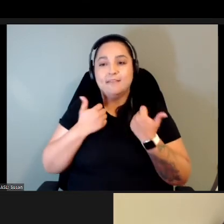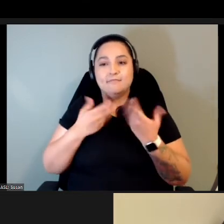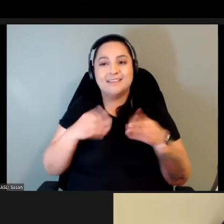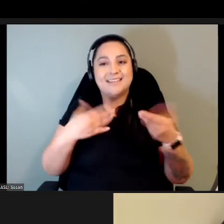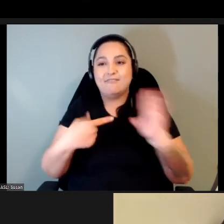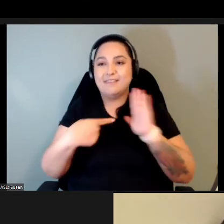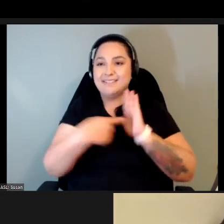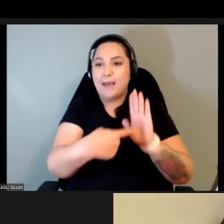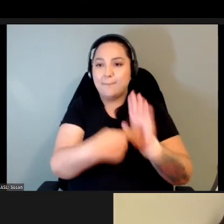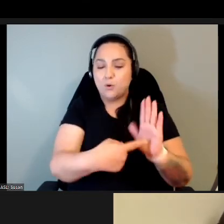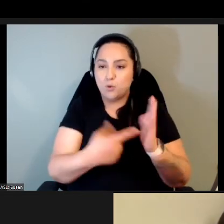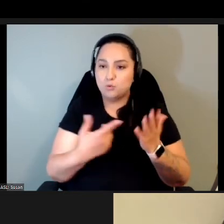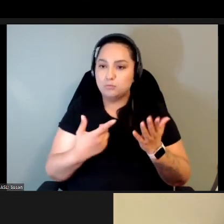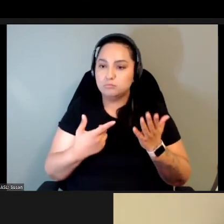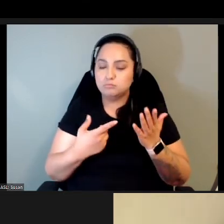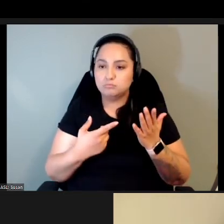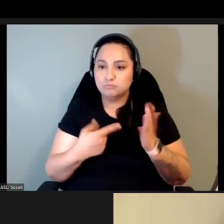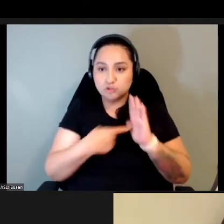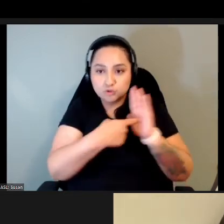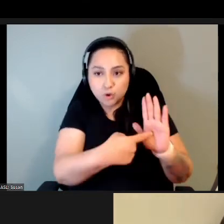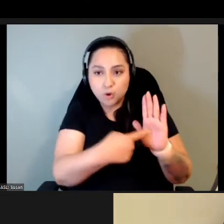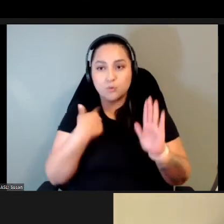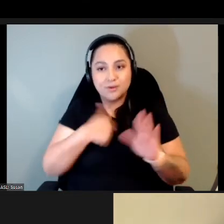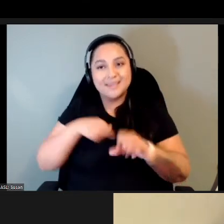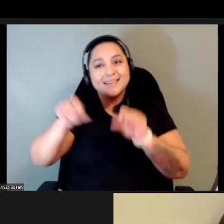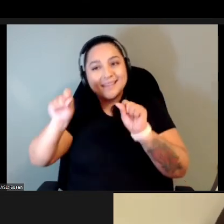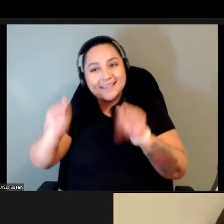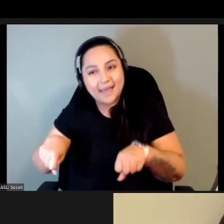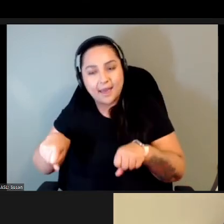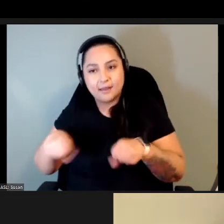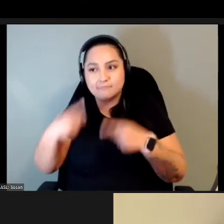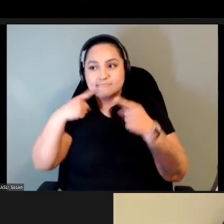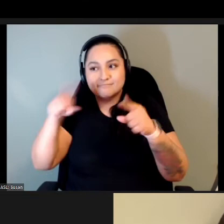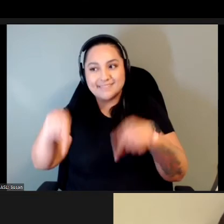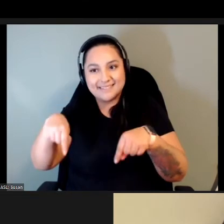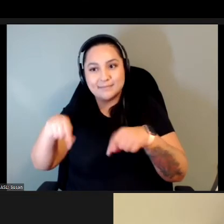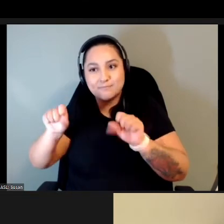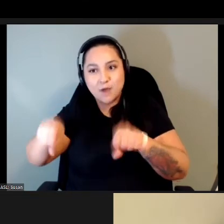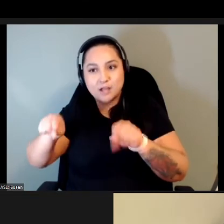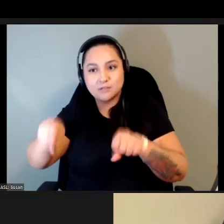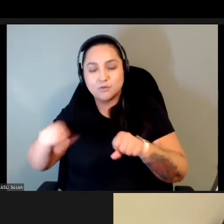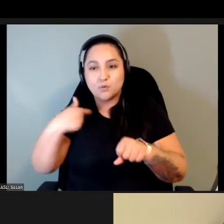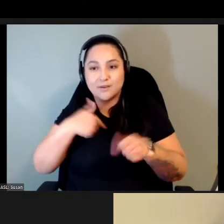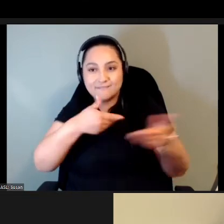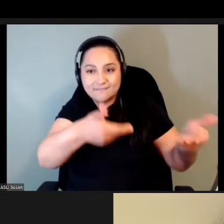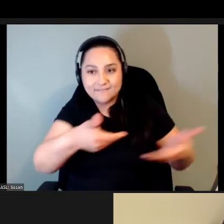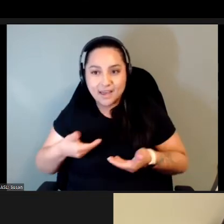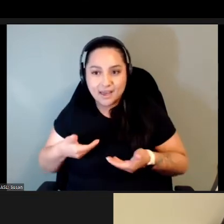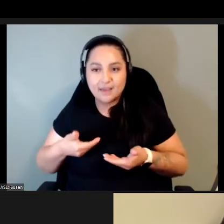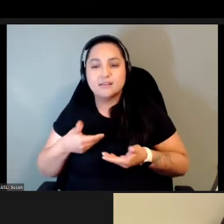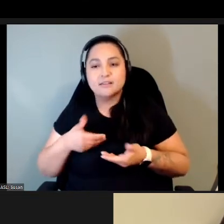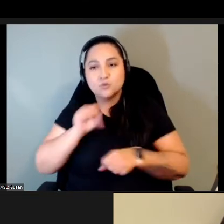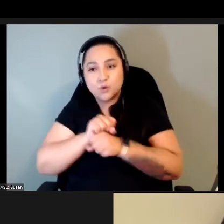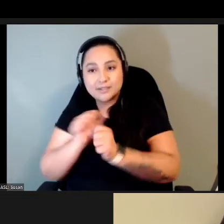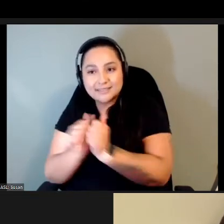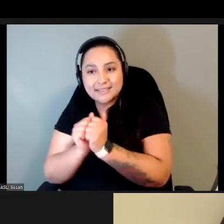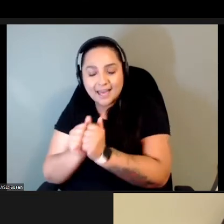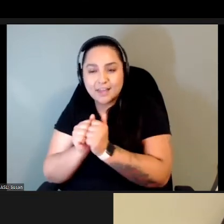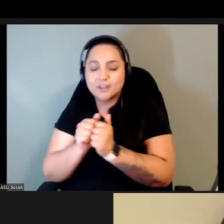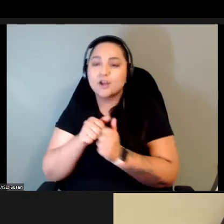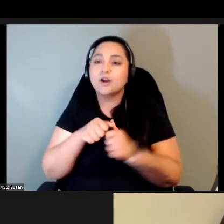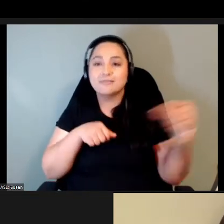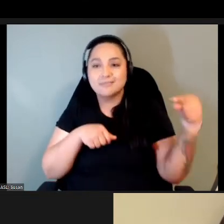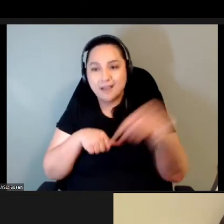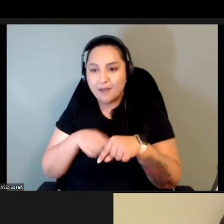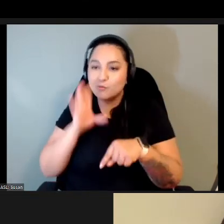this is possible to do, and even by inviting them to join cooperative for some time and to work together, they will see which are the